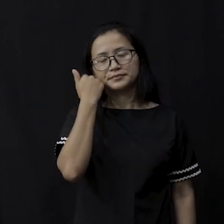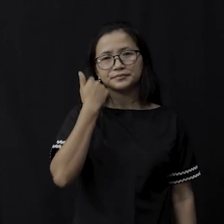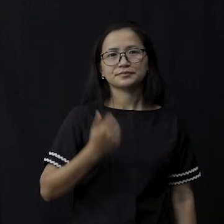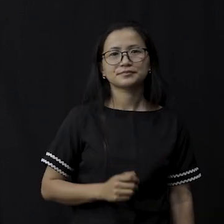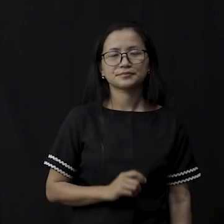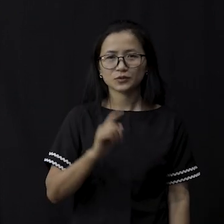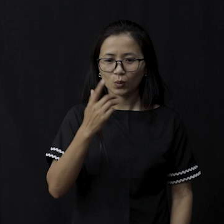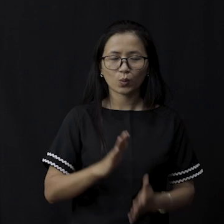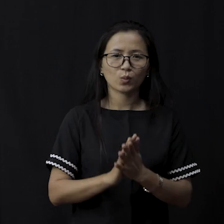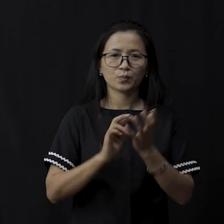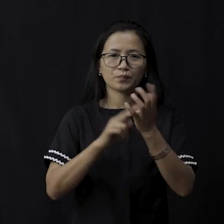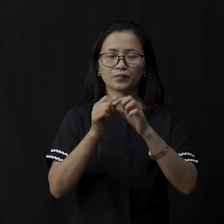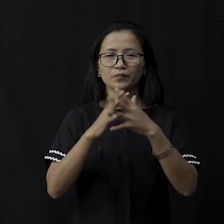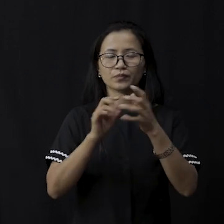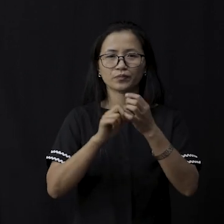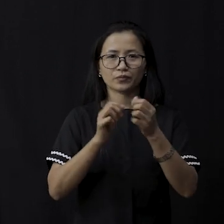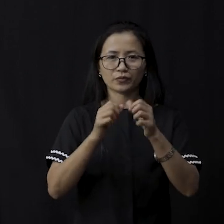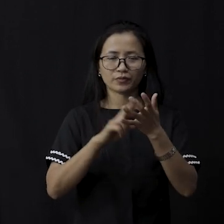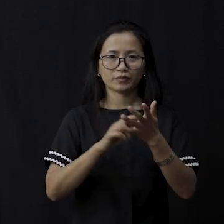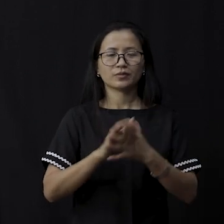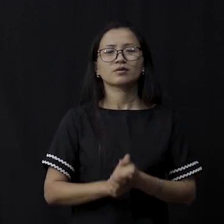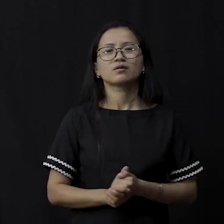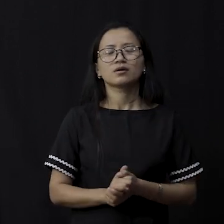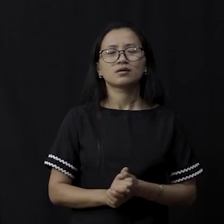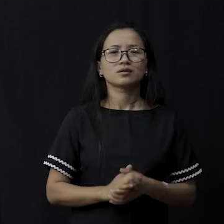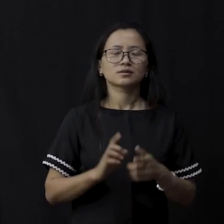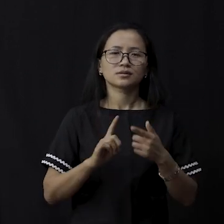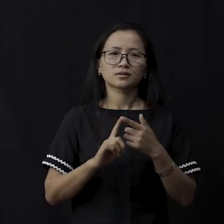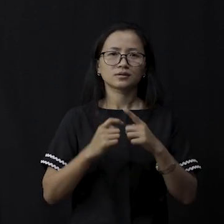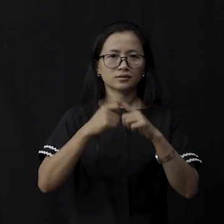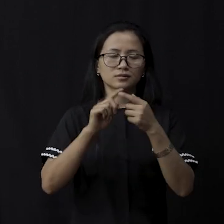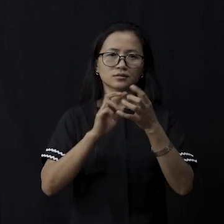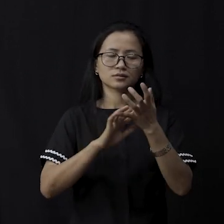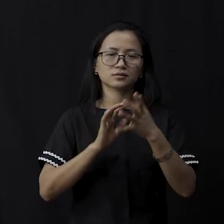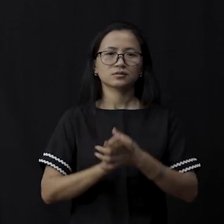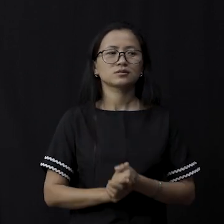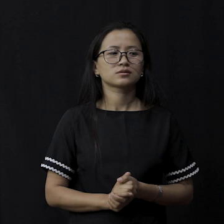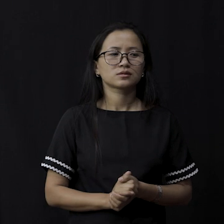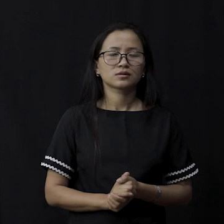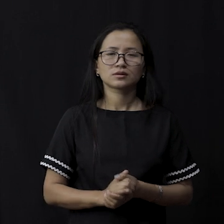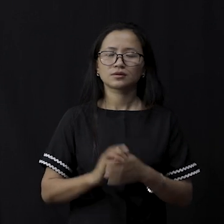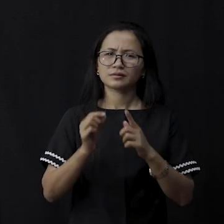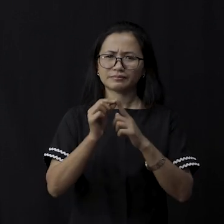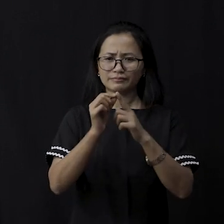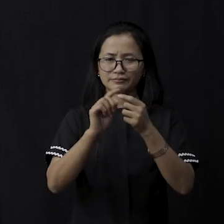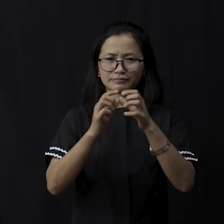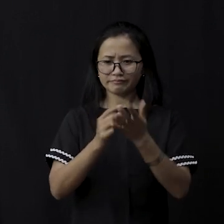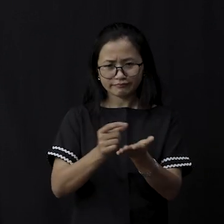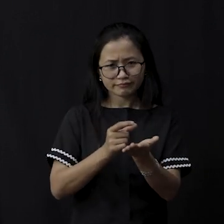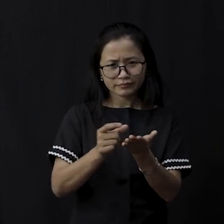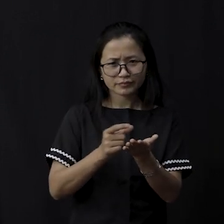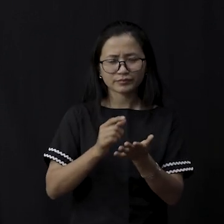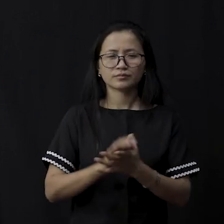it may be walnut, almond, cashew nuts, butter, it may be peanut butter or just ordinary